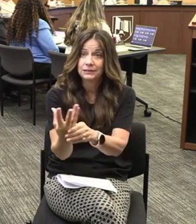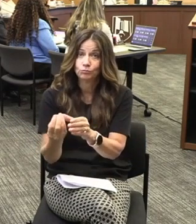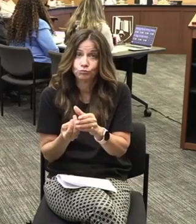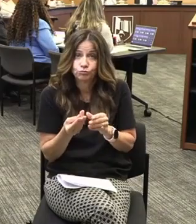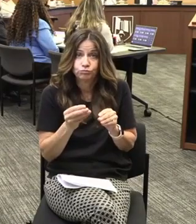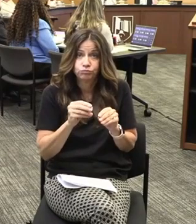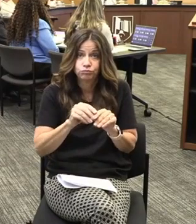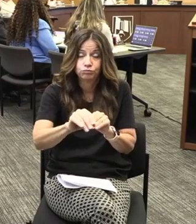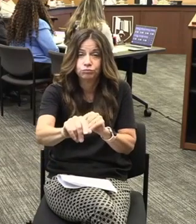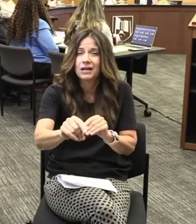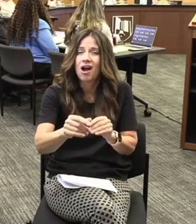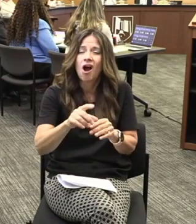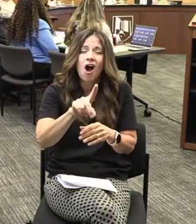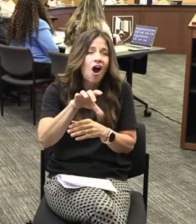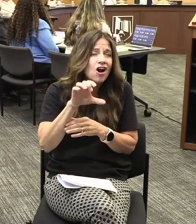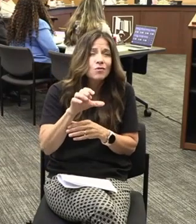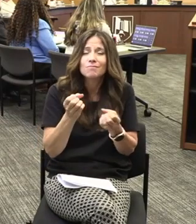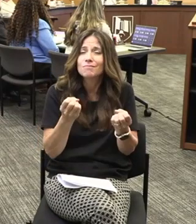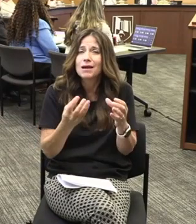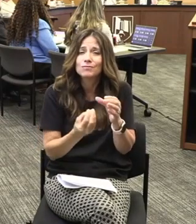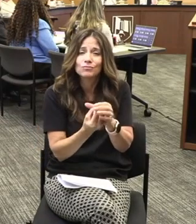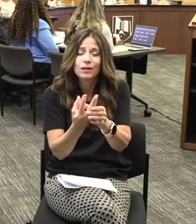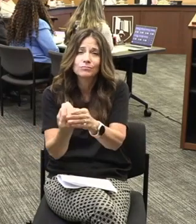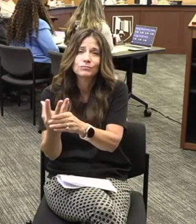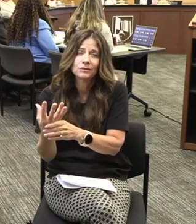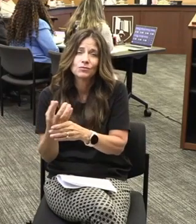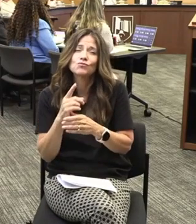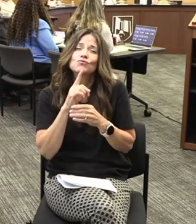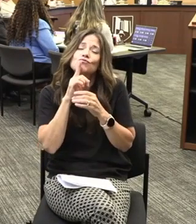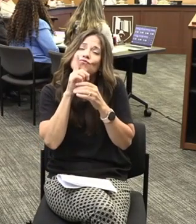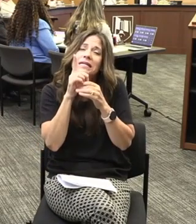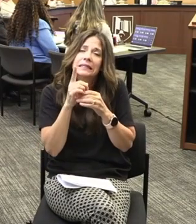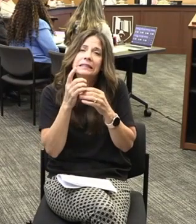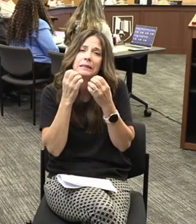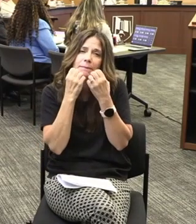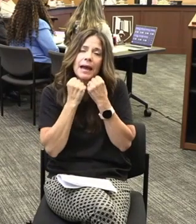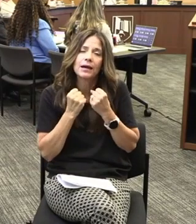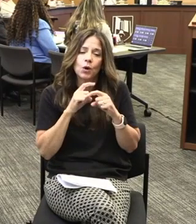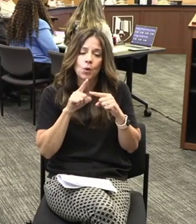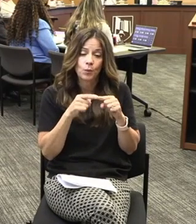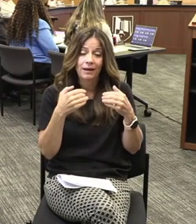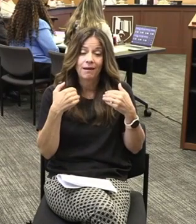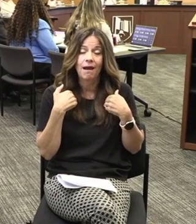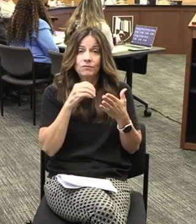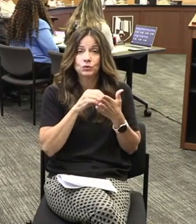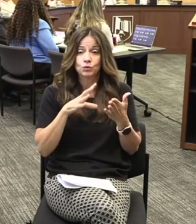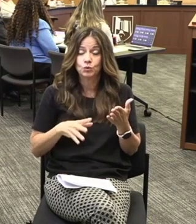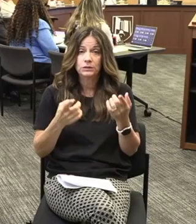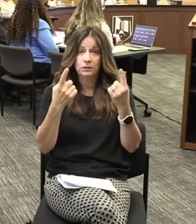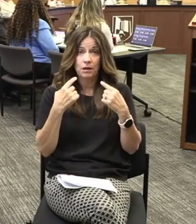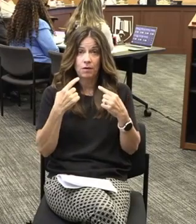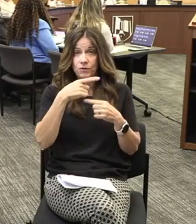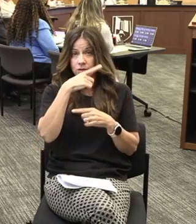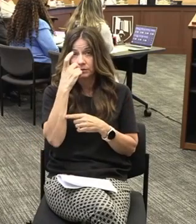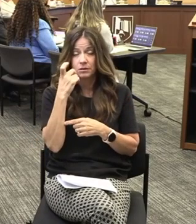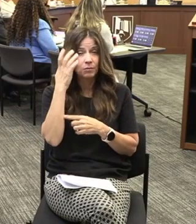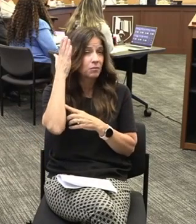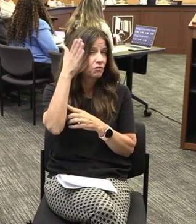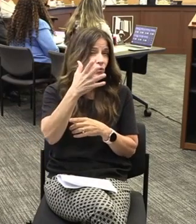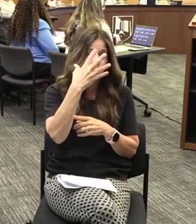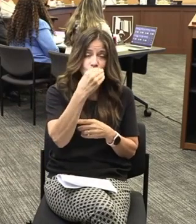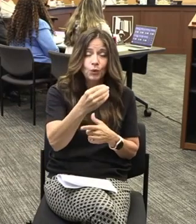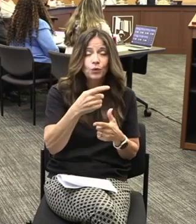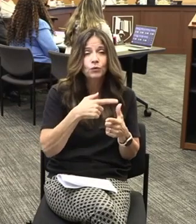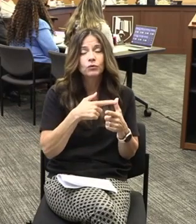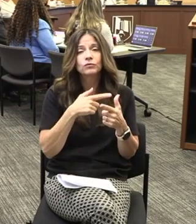hundreds of plants, and those things matter. When we host students over the summer, whether it be future wolves